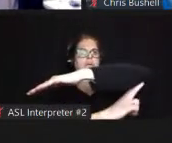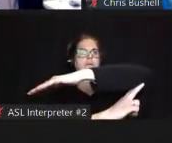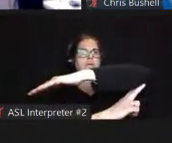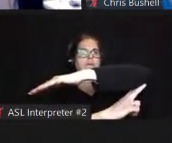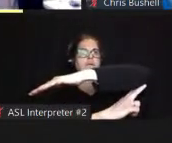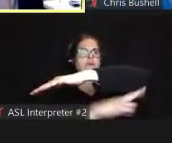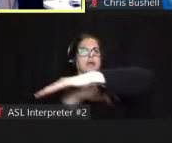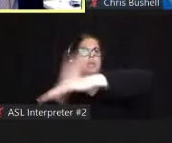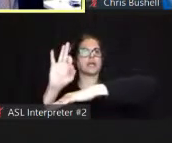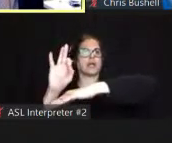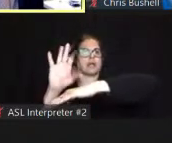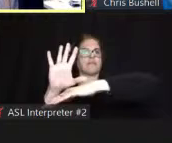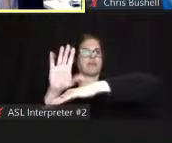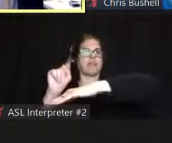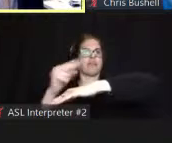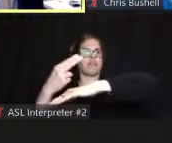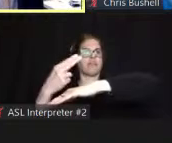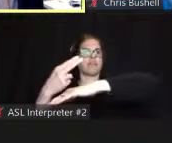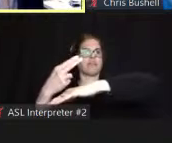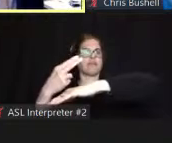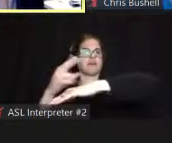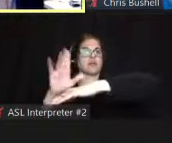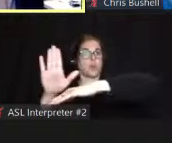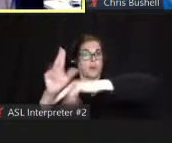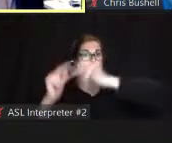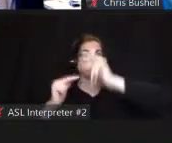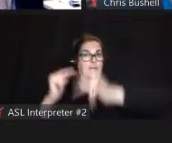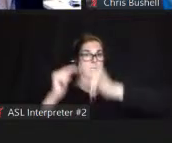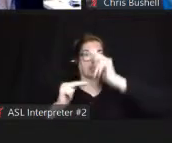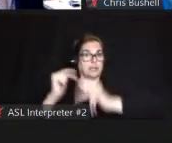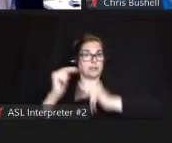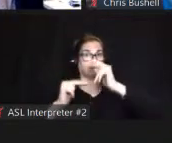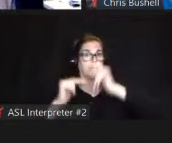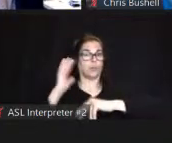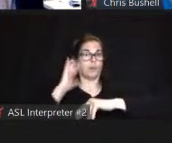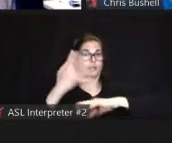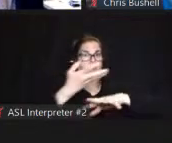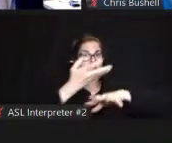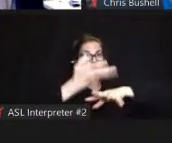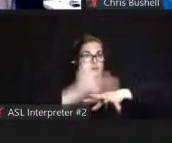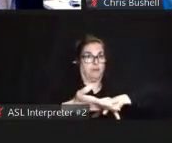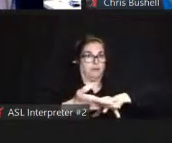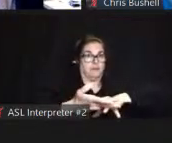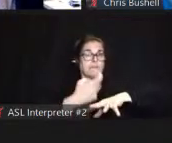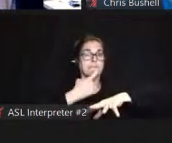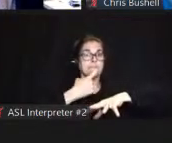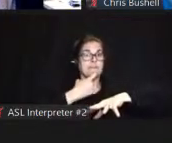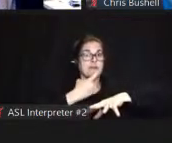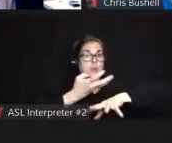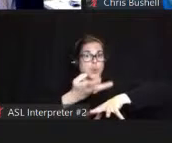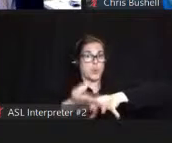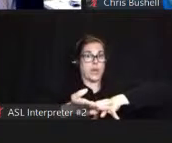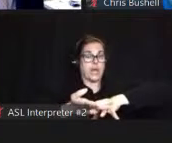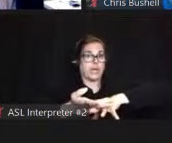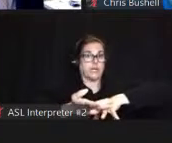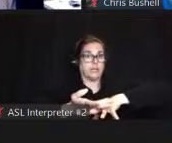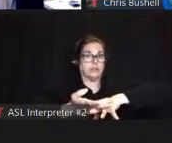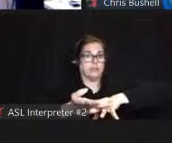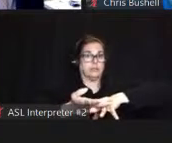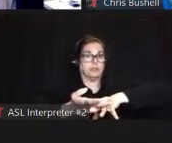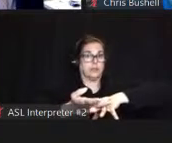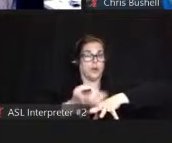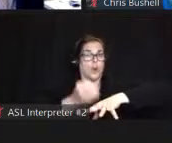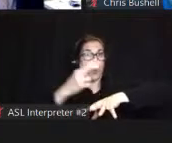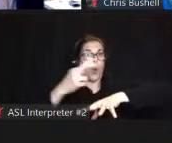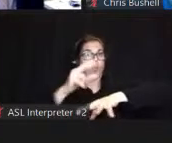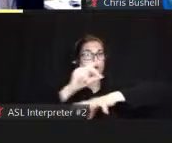95th? Yes, sir. Your building. Is it just going to be like just a metal grate, or is there going to be any kind of a smoother surface